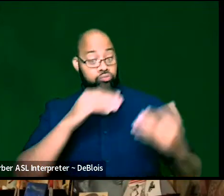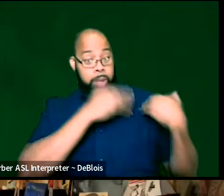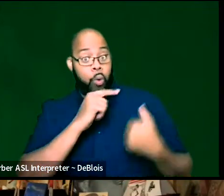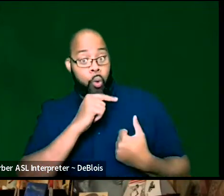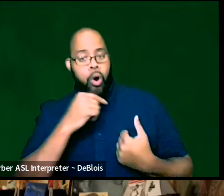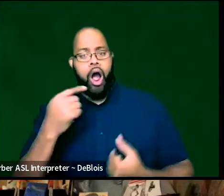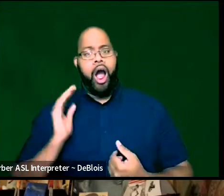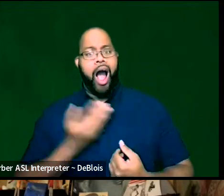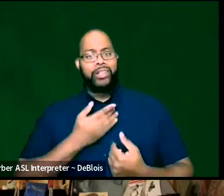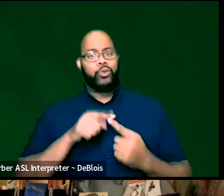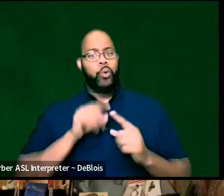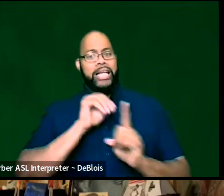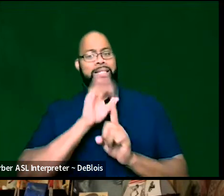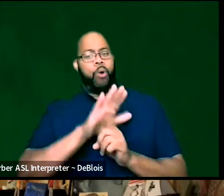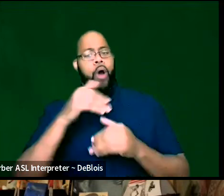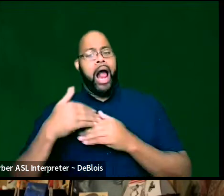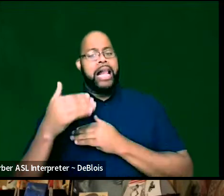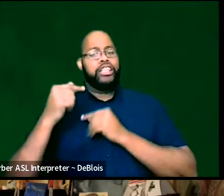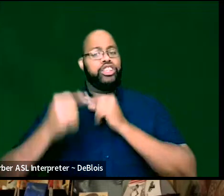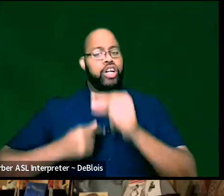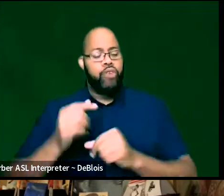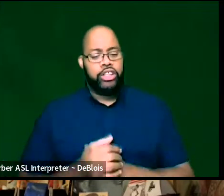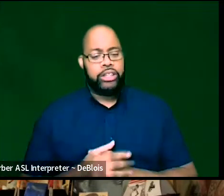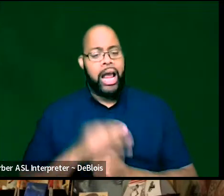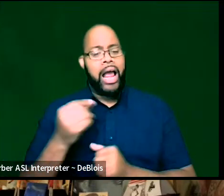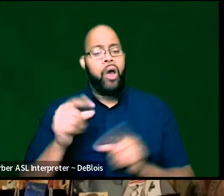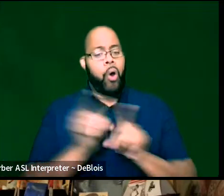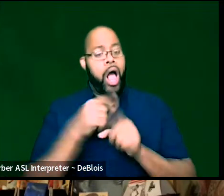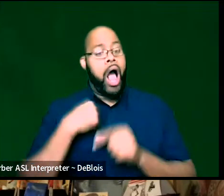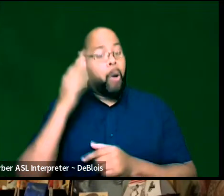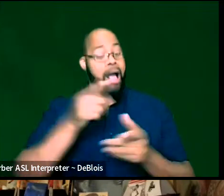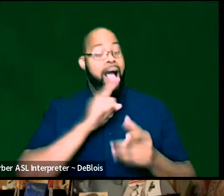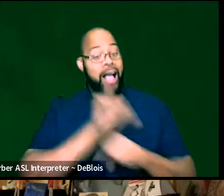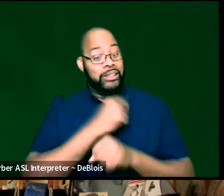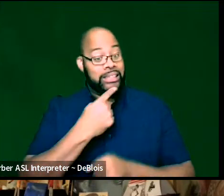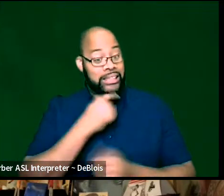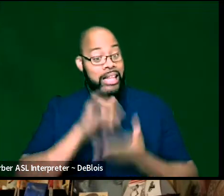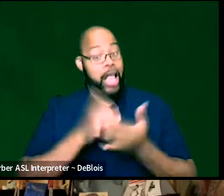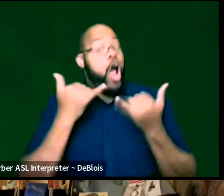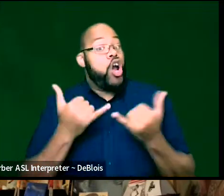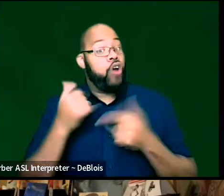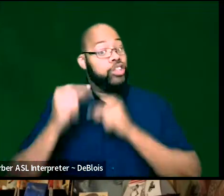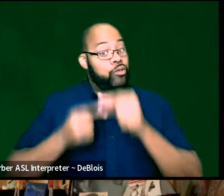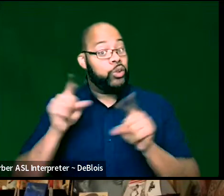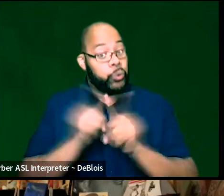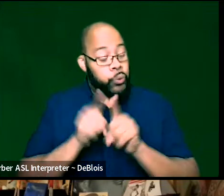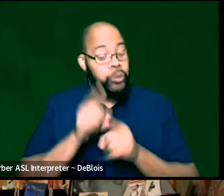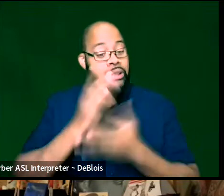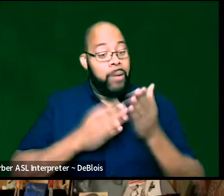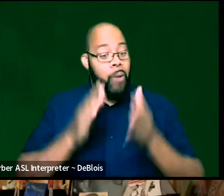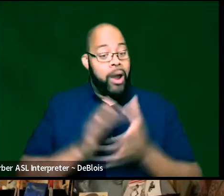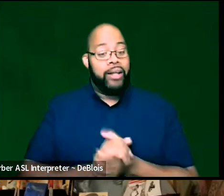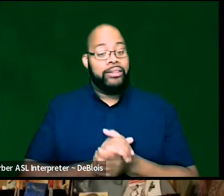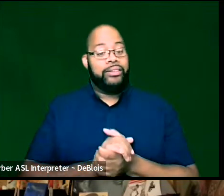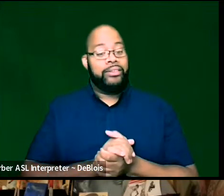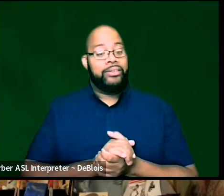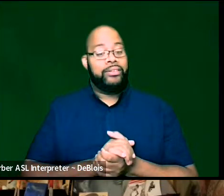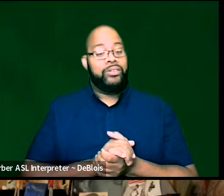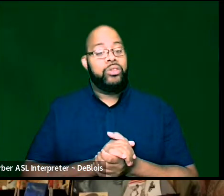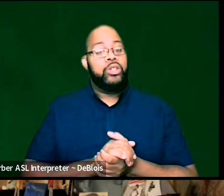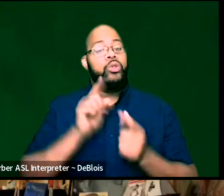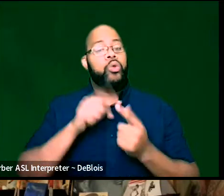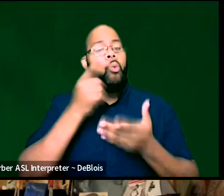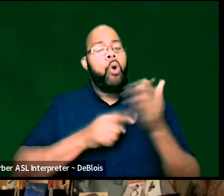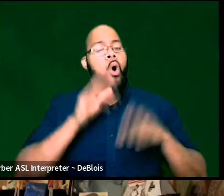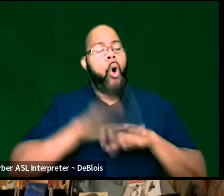to expose this next generation. And I'm going to actually say the current generation in some ways as well, to